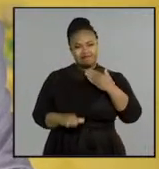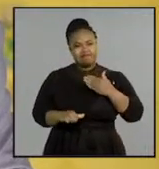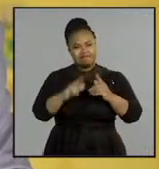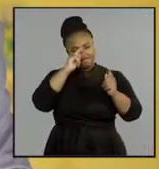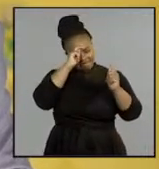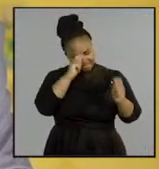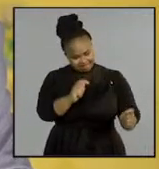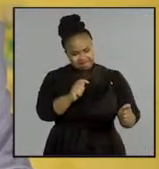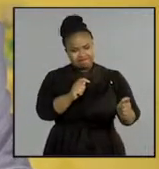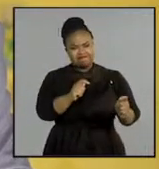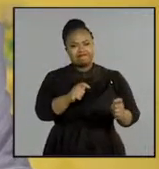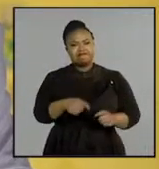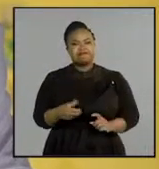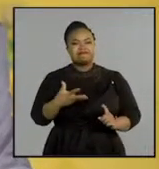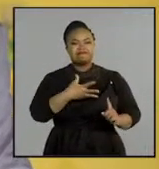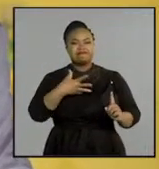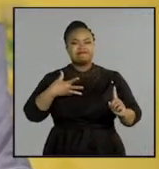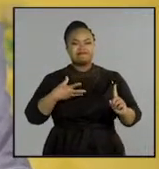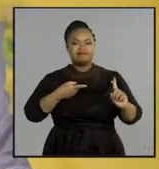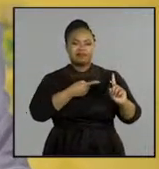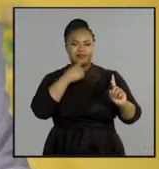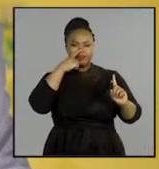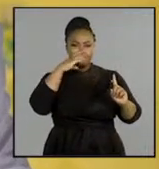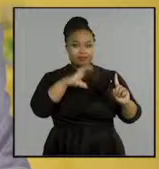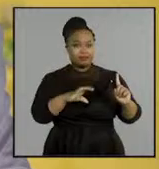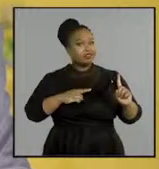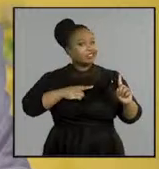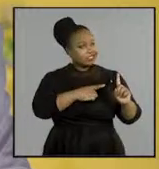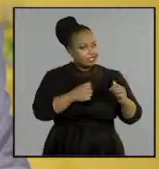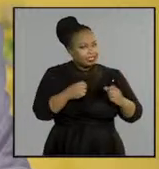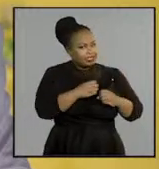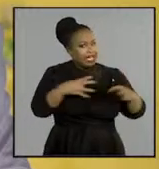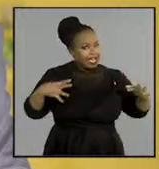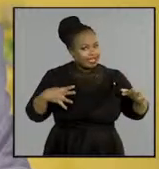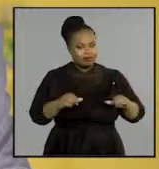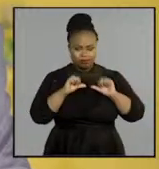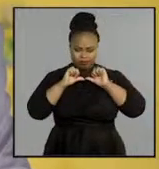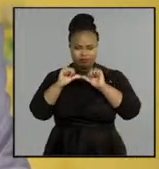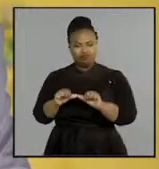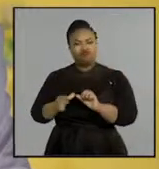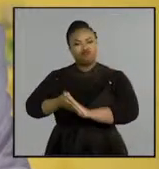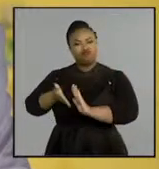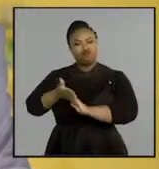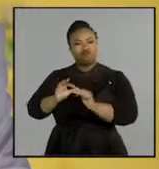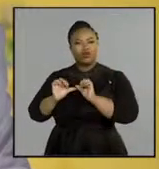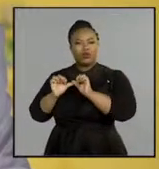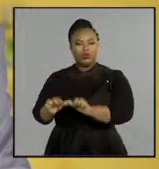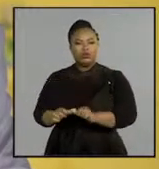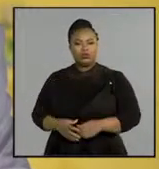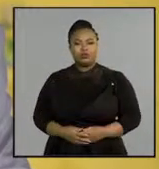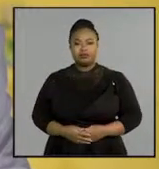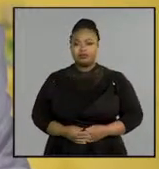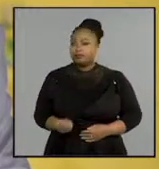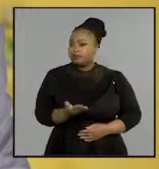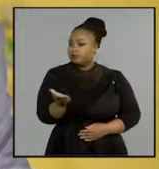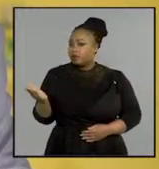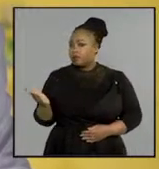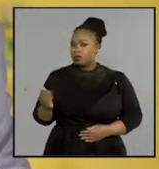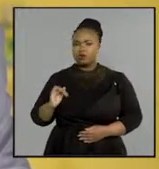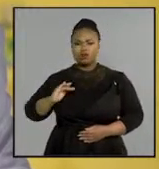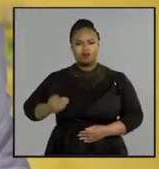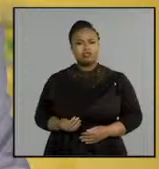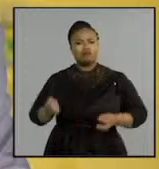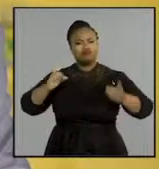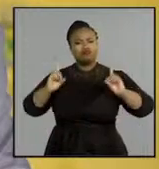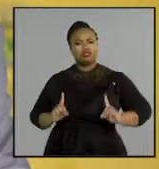who are spending this month honoring Mme Charlotte Maxeke, the woman who paved their way.